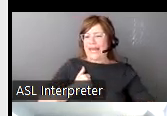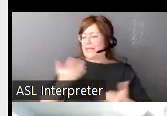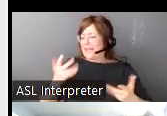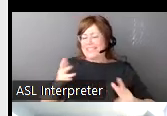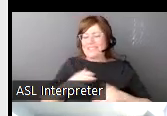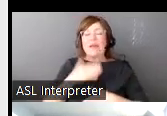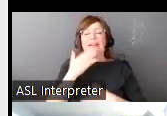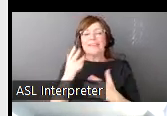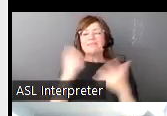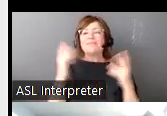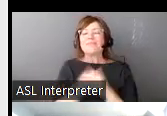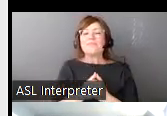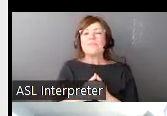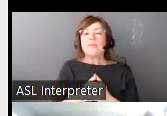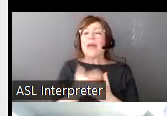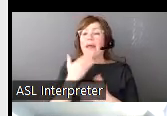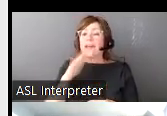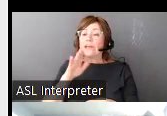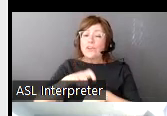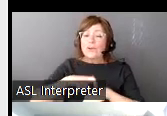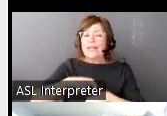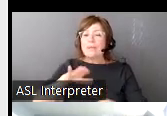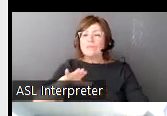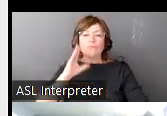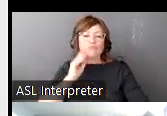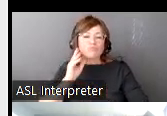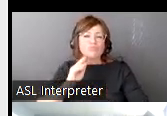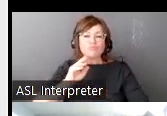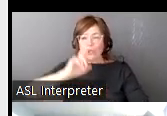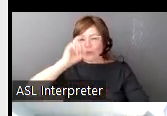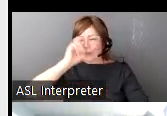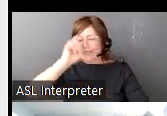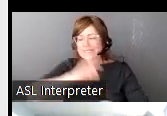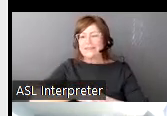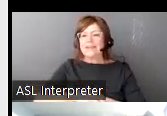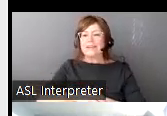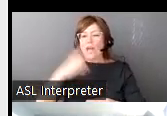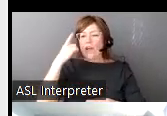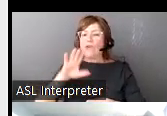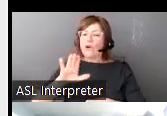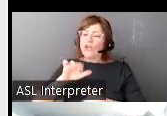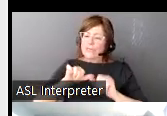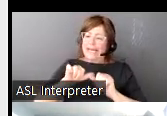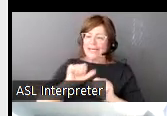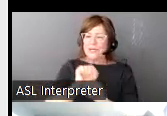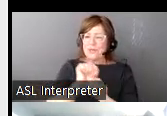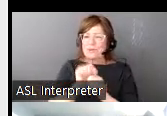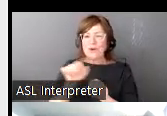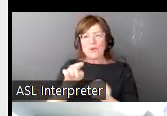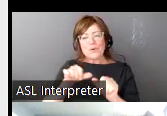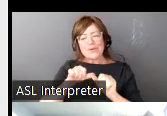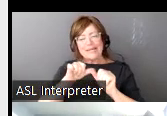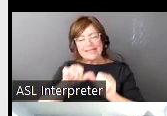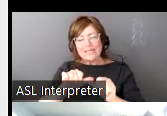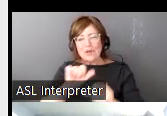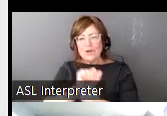And again, thank you today for your time, your expertise, your wisdom, and for the continued work we know you're continuing to do in the community.